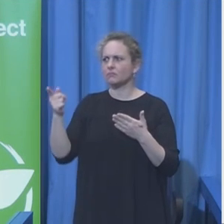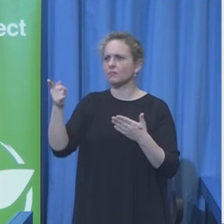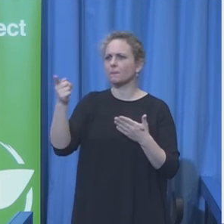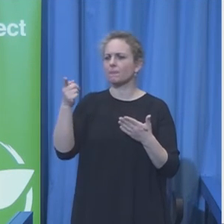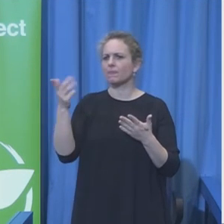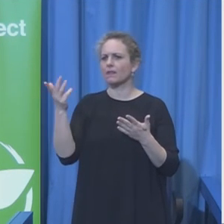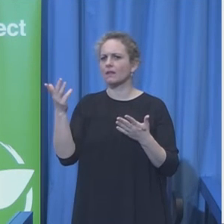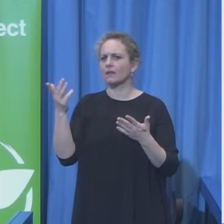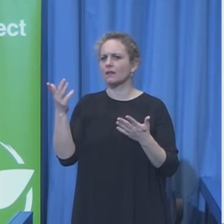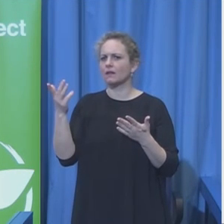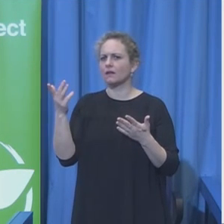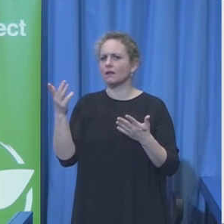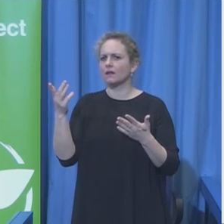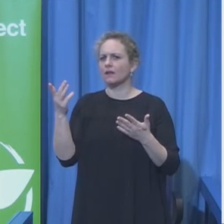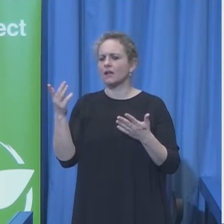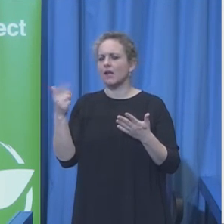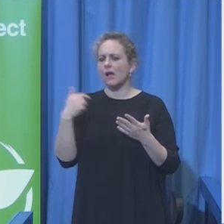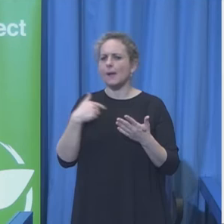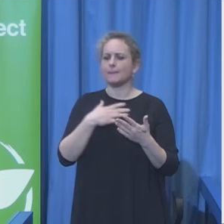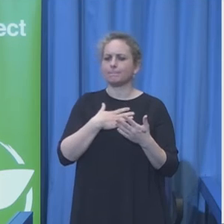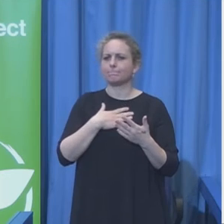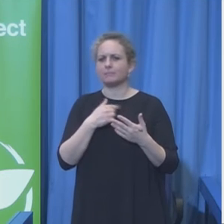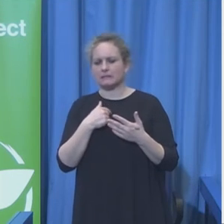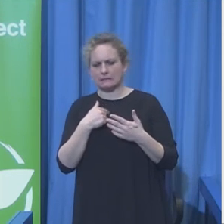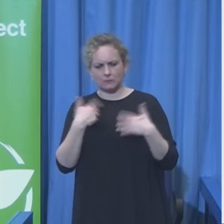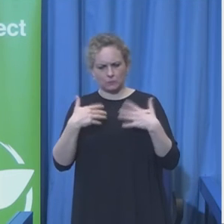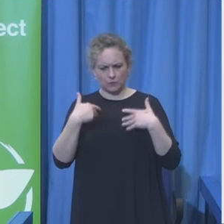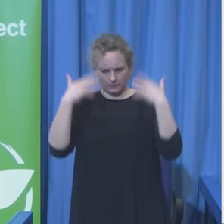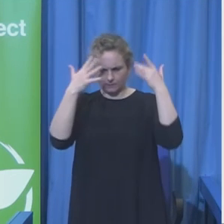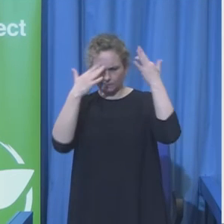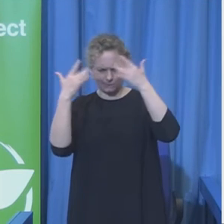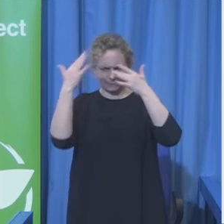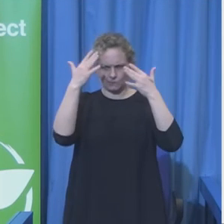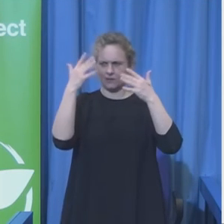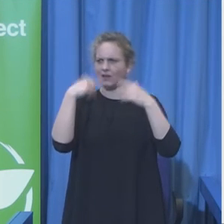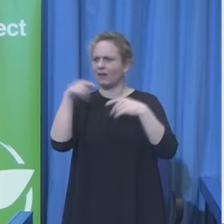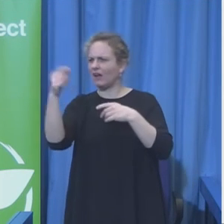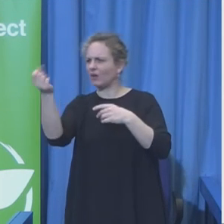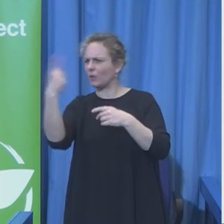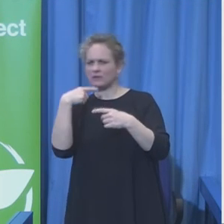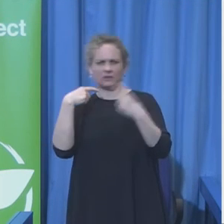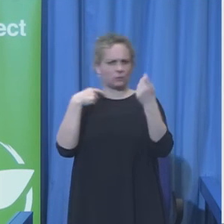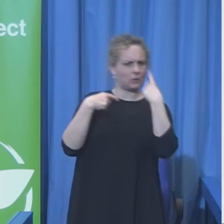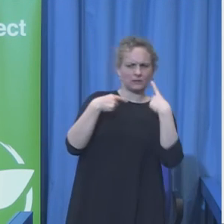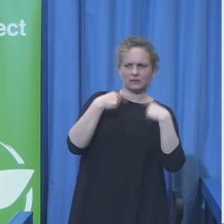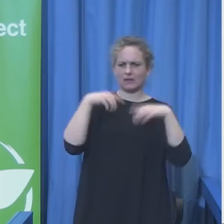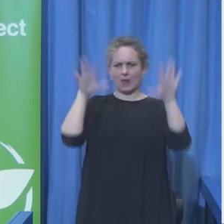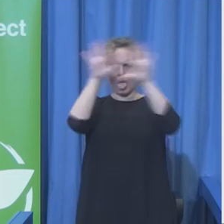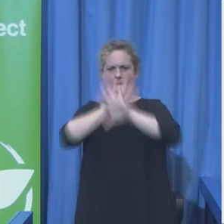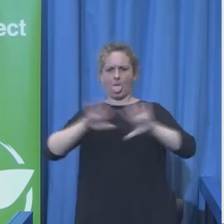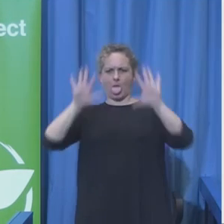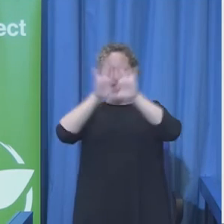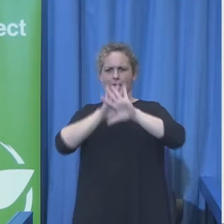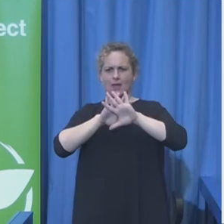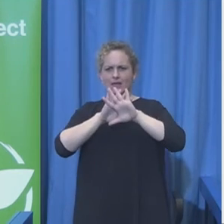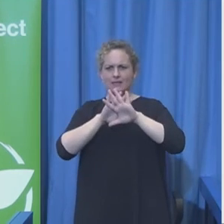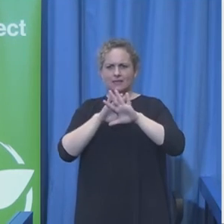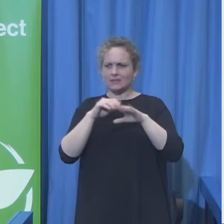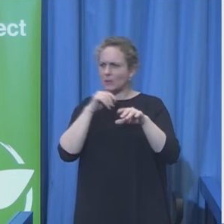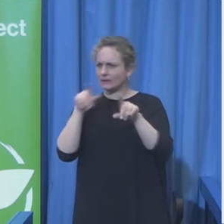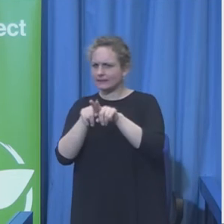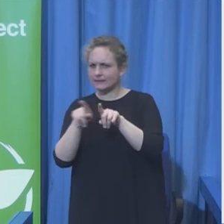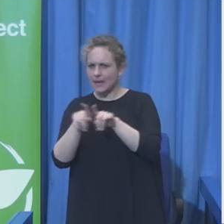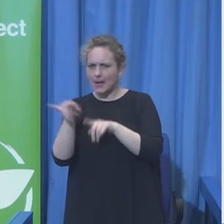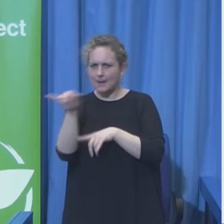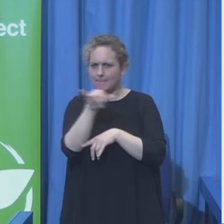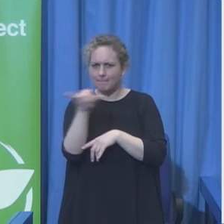my organization and European Union. We are not the same, which also means that the strategy which we just elaborated is not